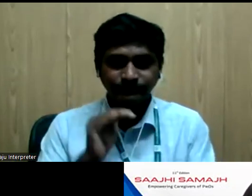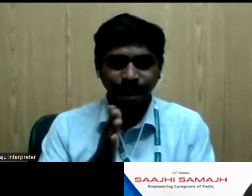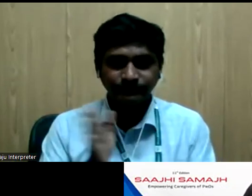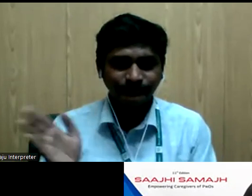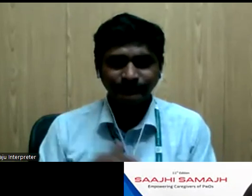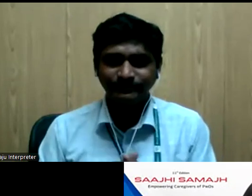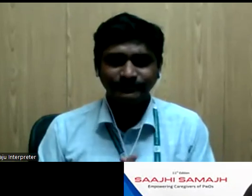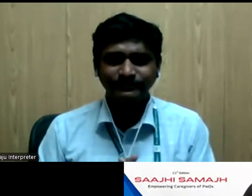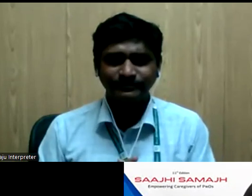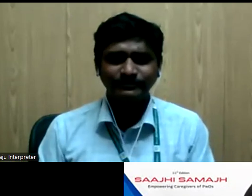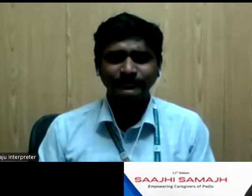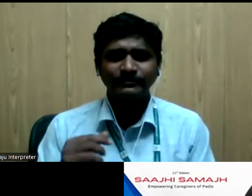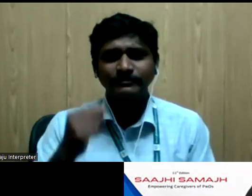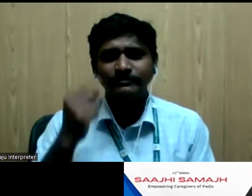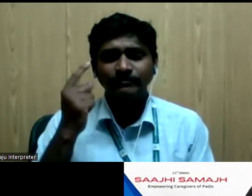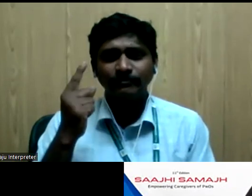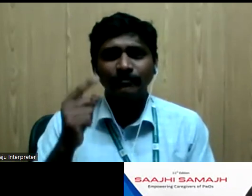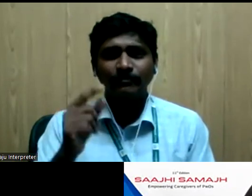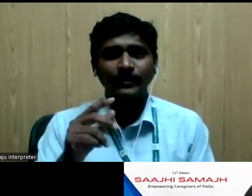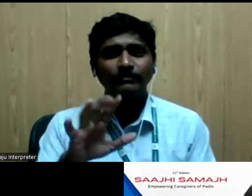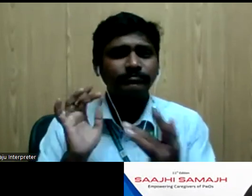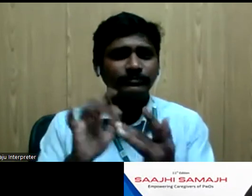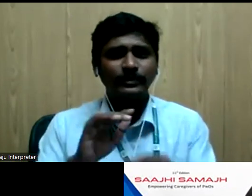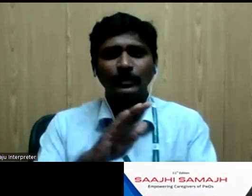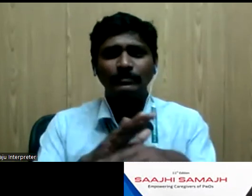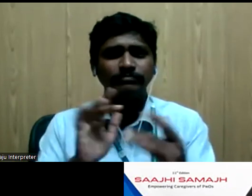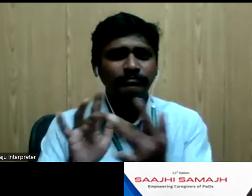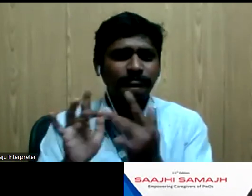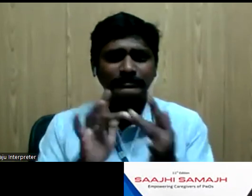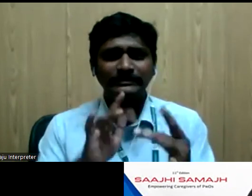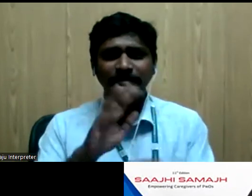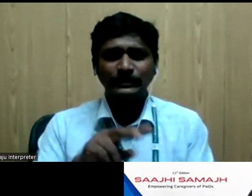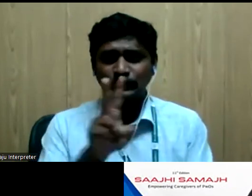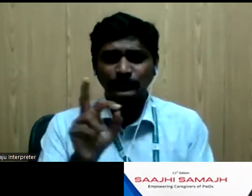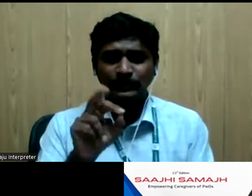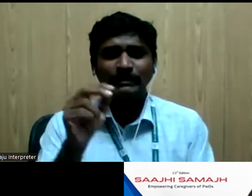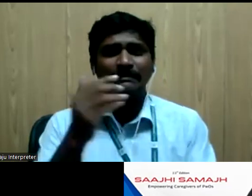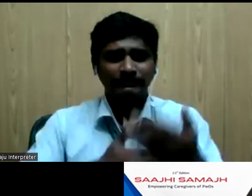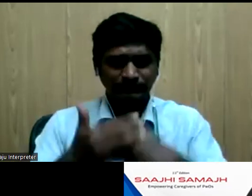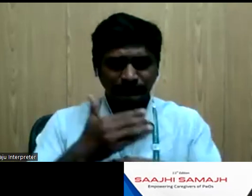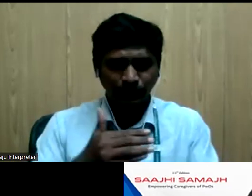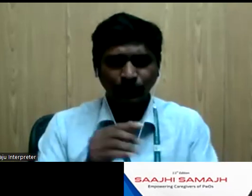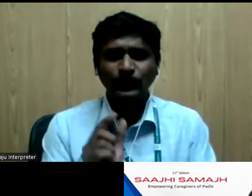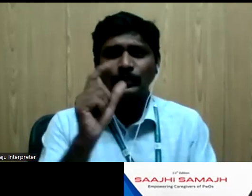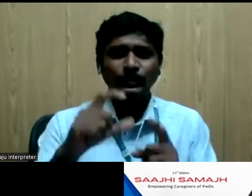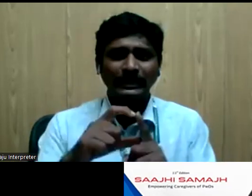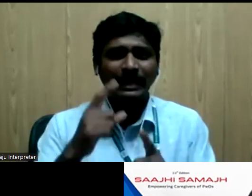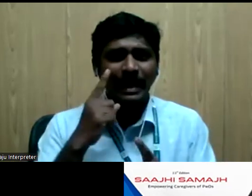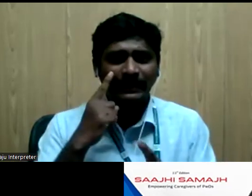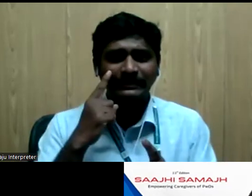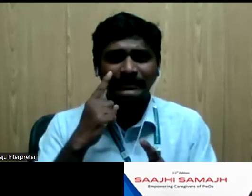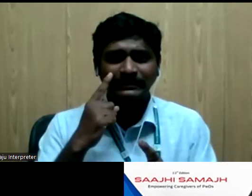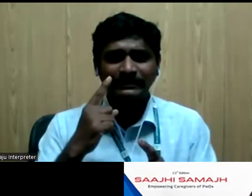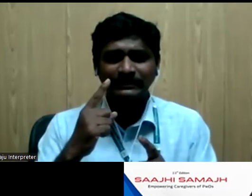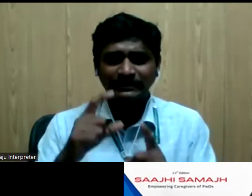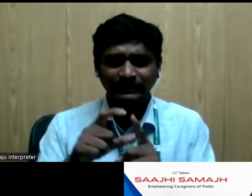them. I connected with more than 200 parents. Okay, I'm helping them to EDID, speech therapies, and my wife is a special educator.